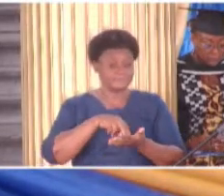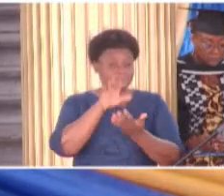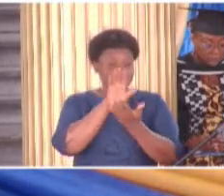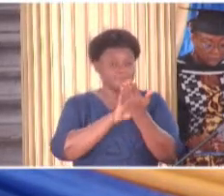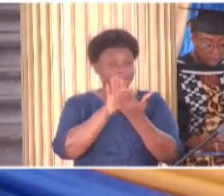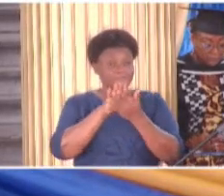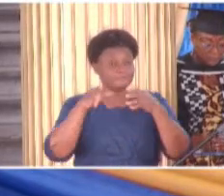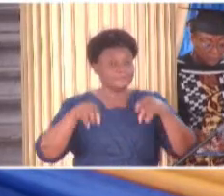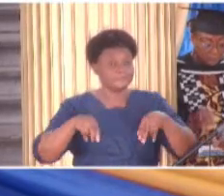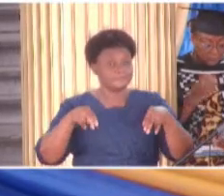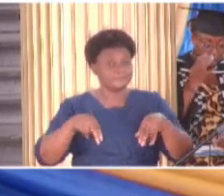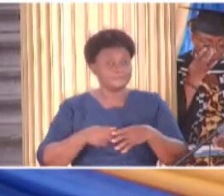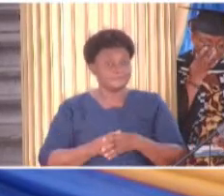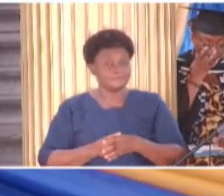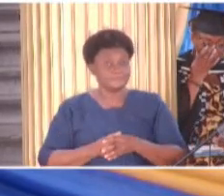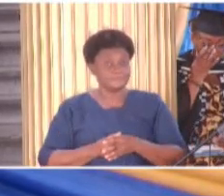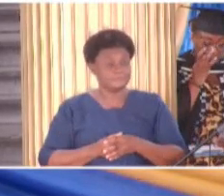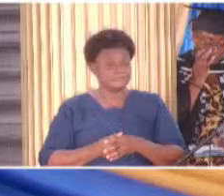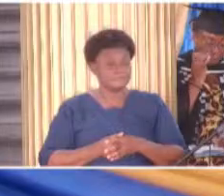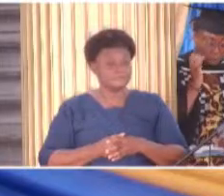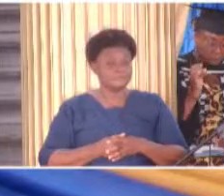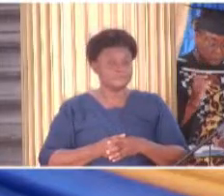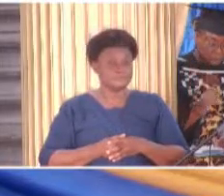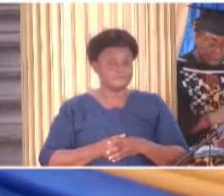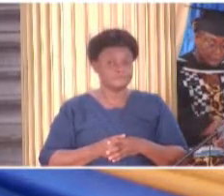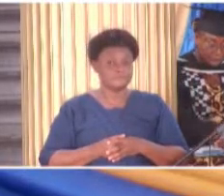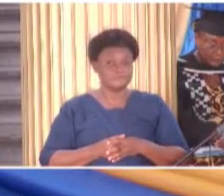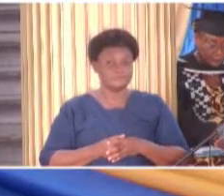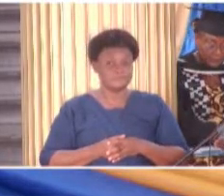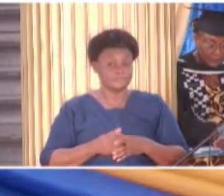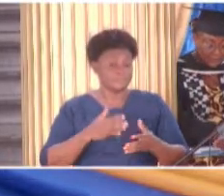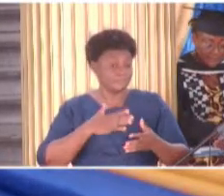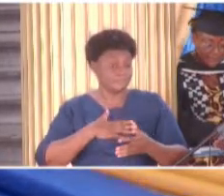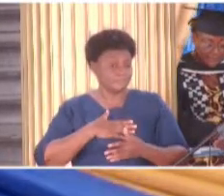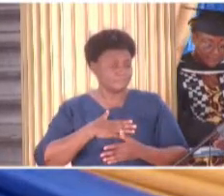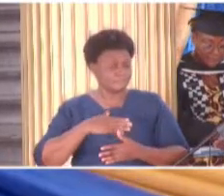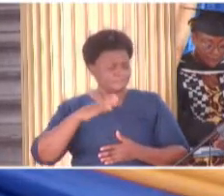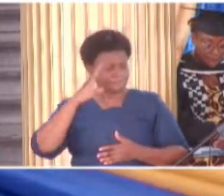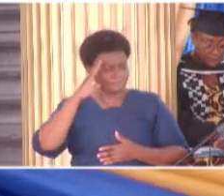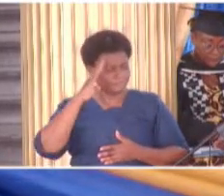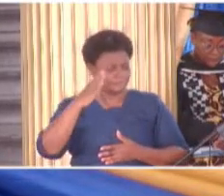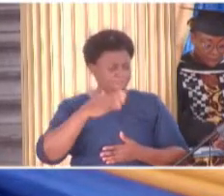today. And I would also like to extend my heartfelt